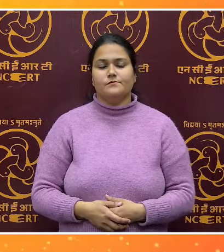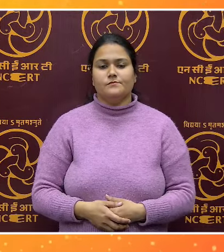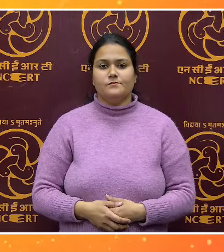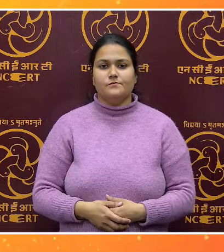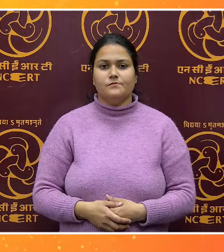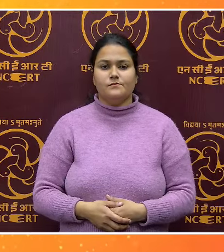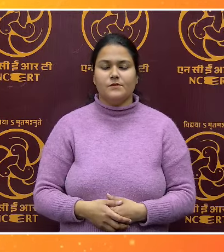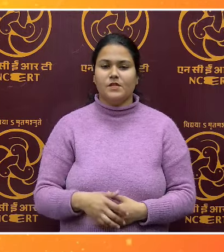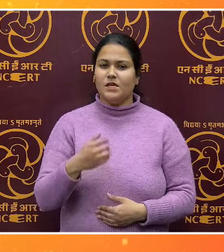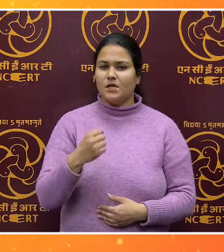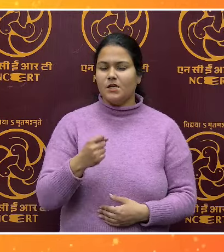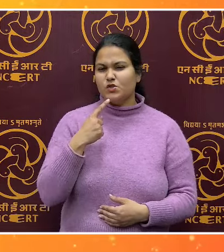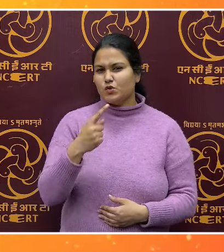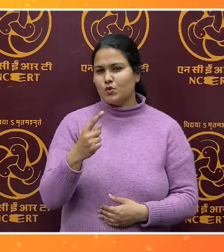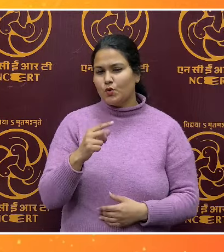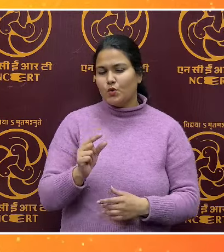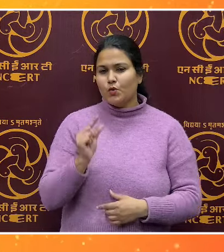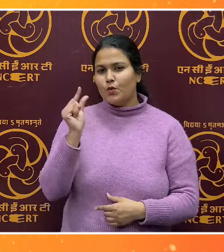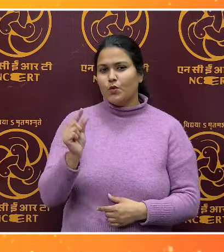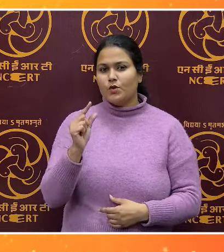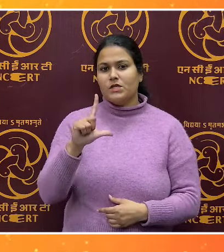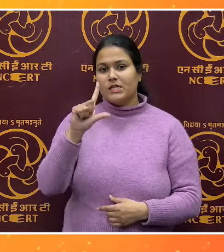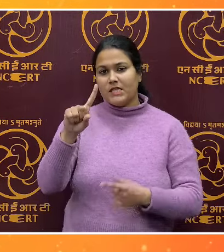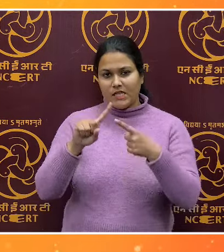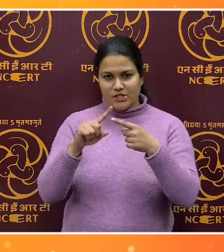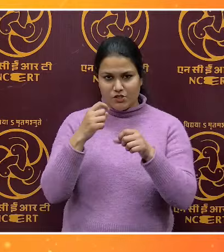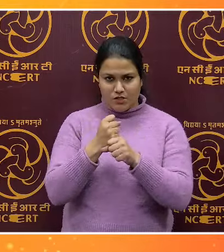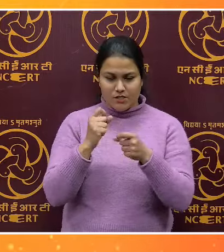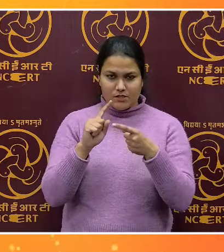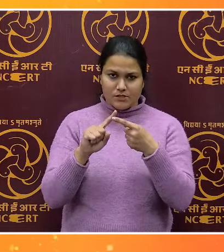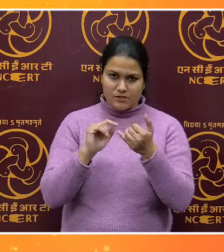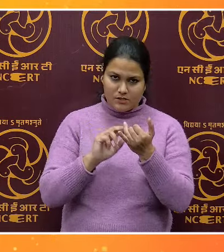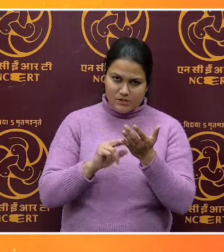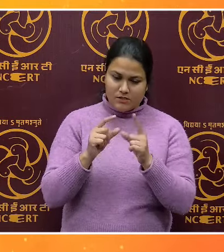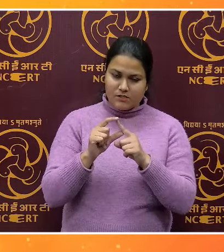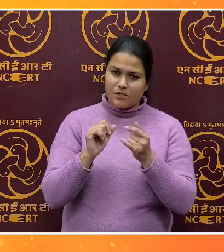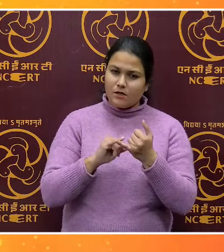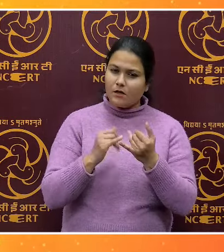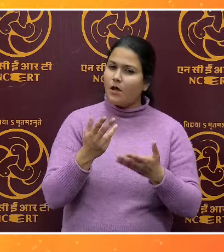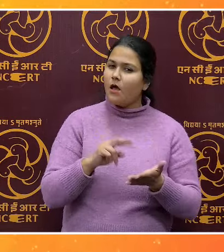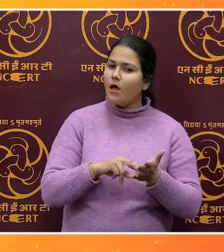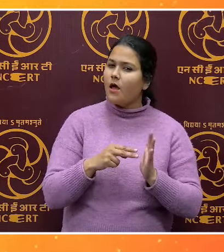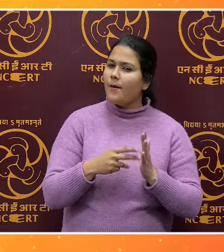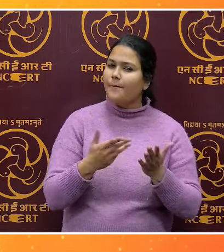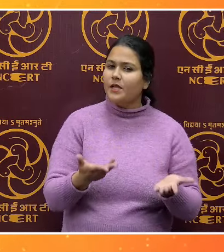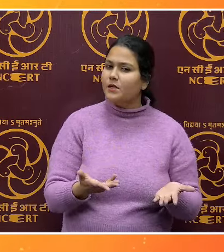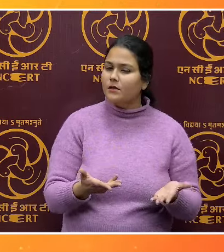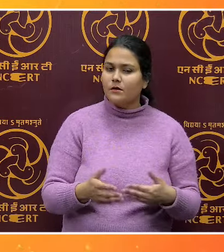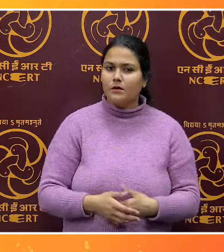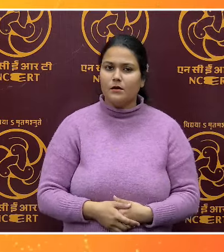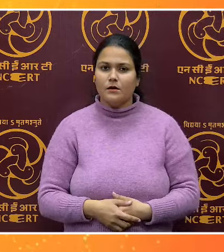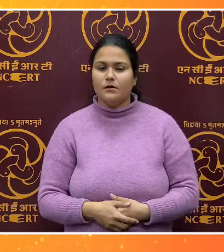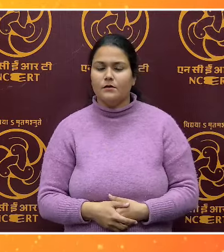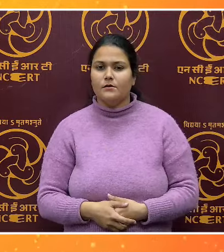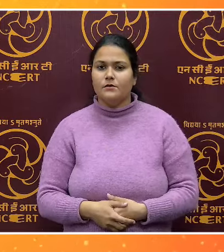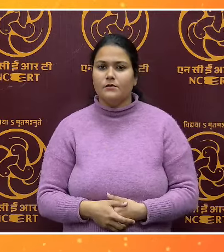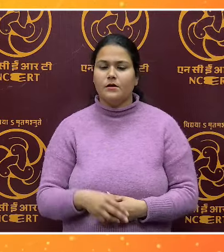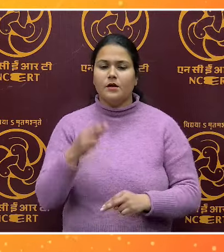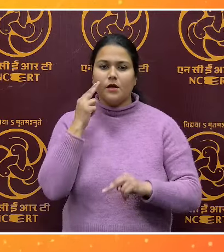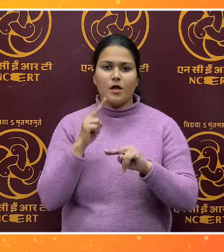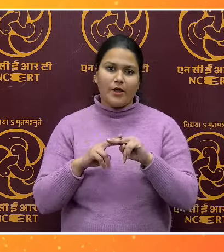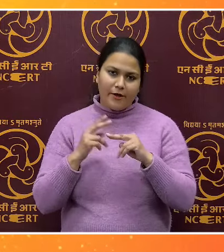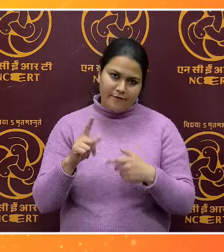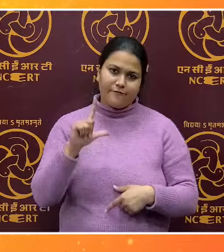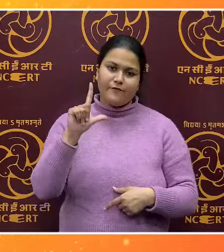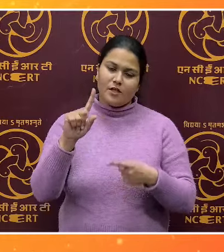Sir, you have used a term ligand. Yeah. Would you like to tell us what exactly does it mean, and if you can cite